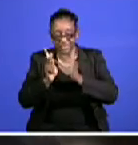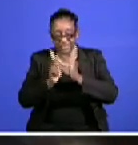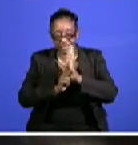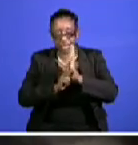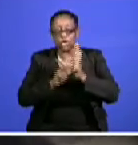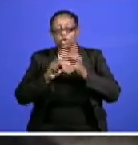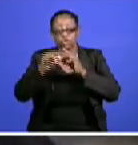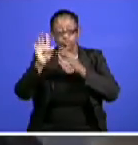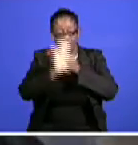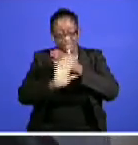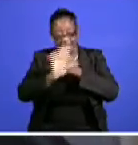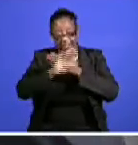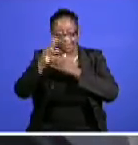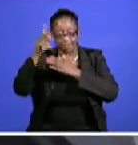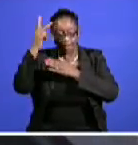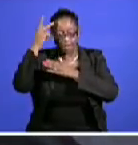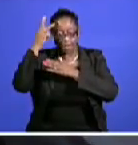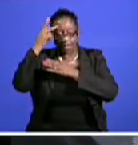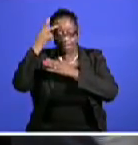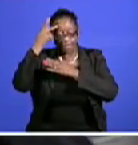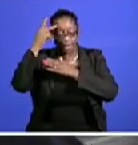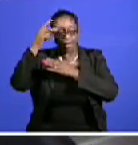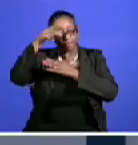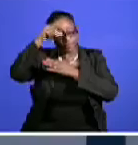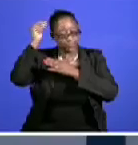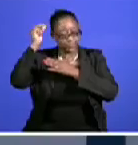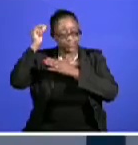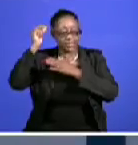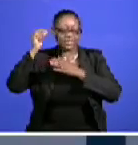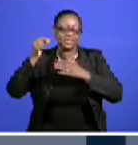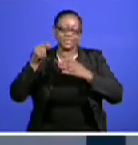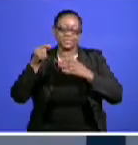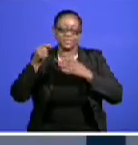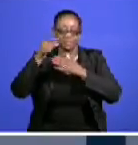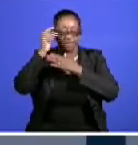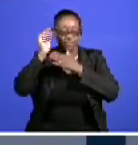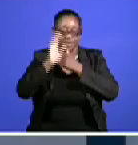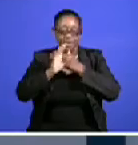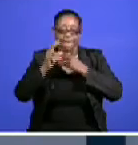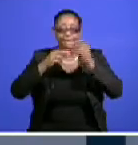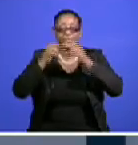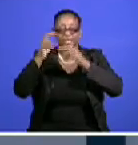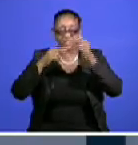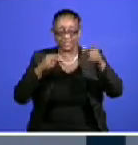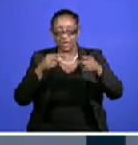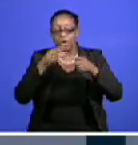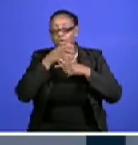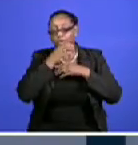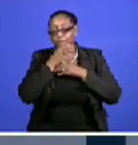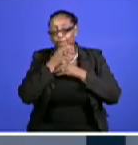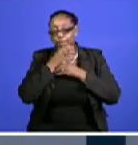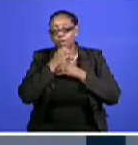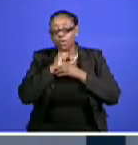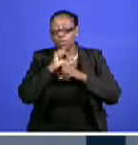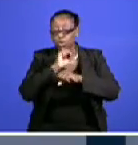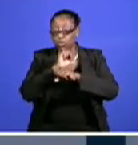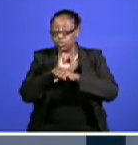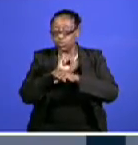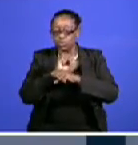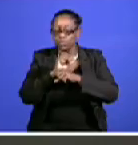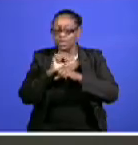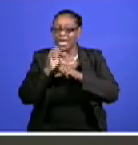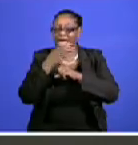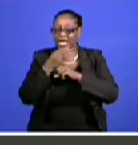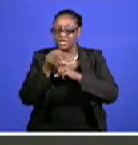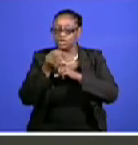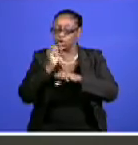buildings. As a matter of fact, I had a meeting on that just yesterday. Propal, a 30-year veteran of the Royal Bahamas Defense Force, was on duty in the